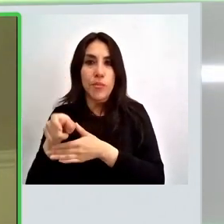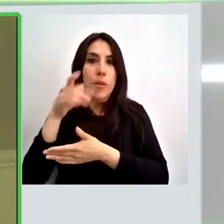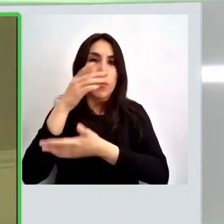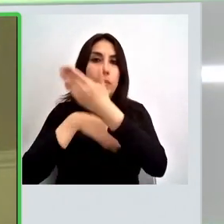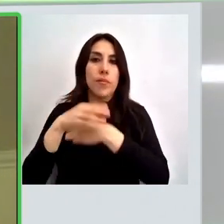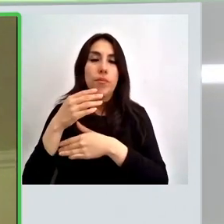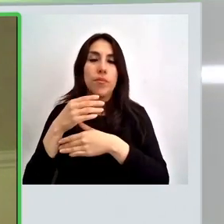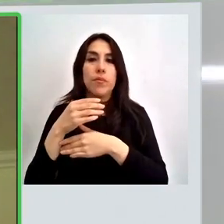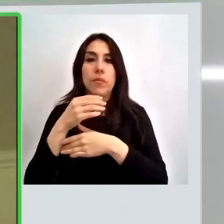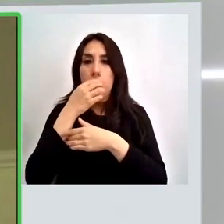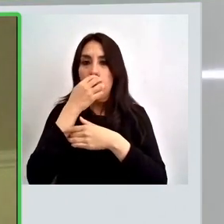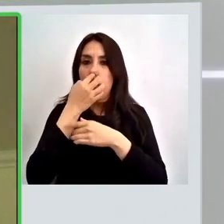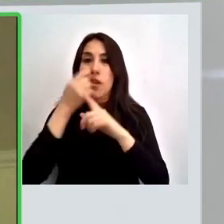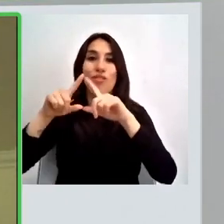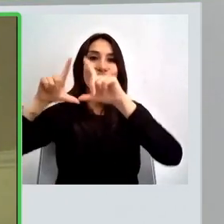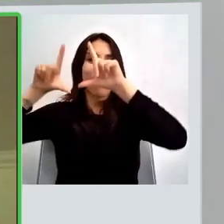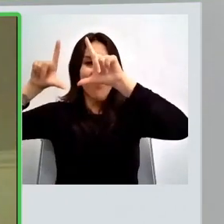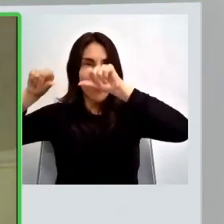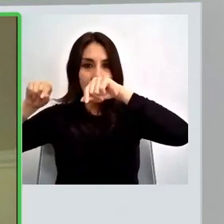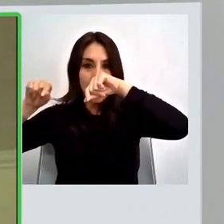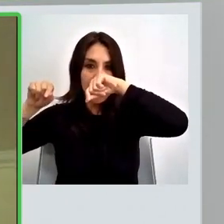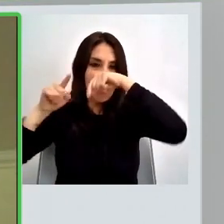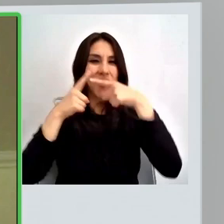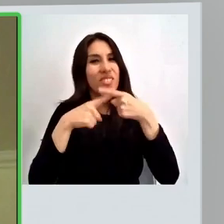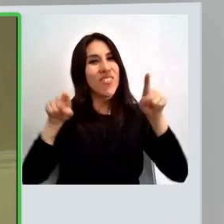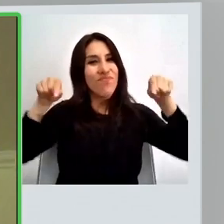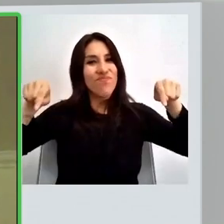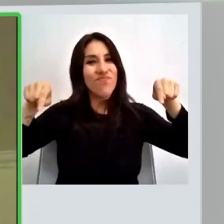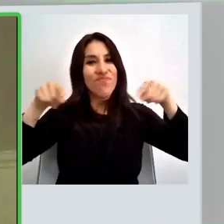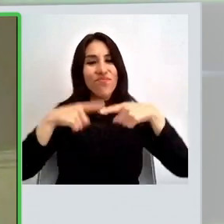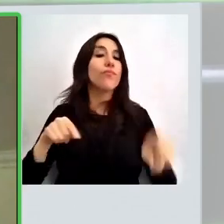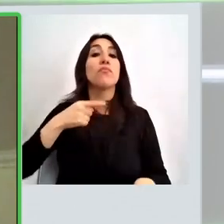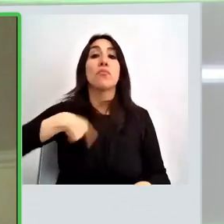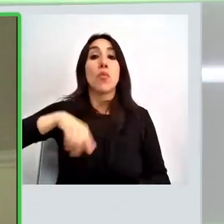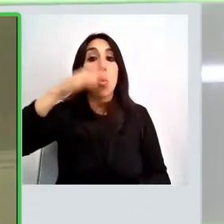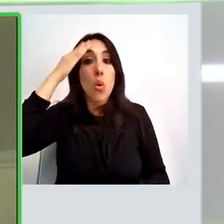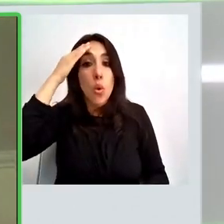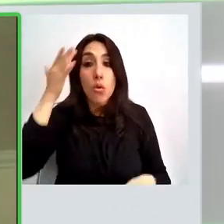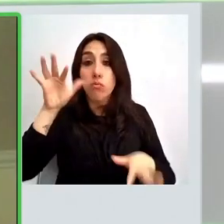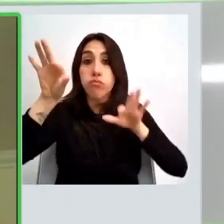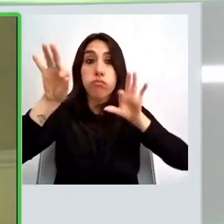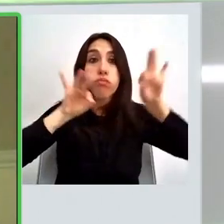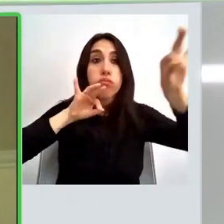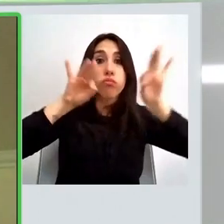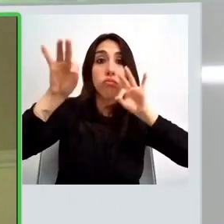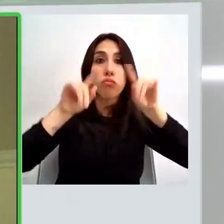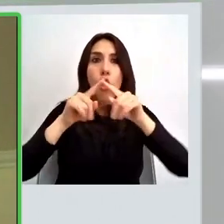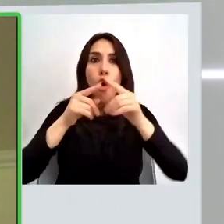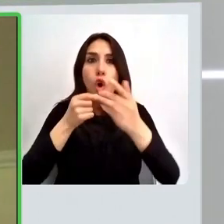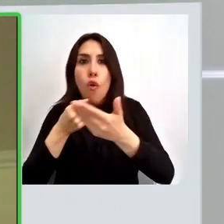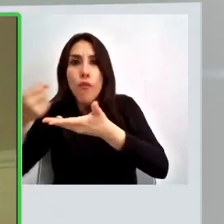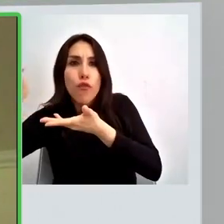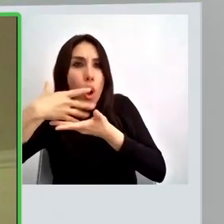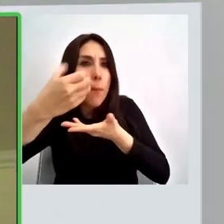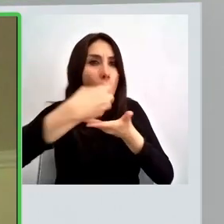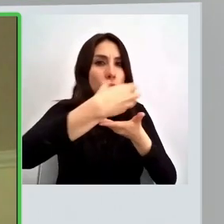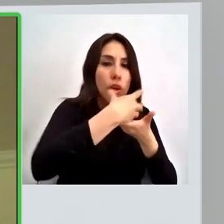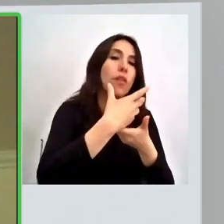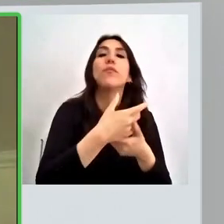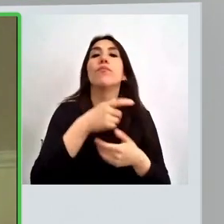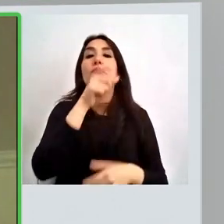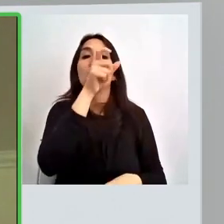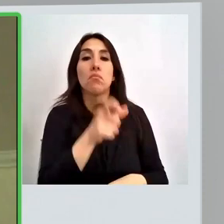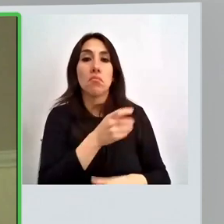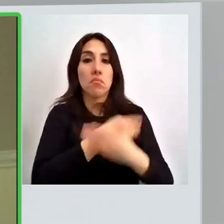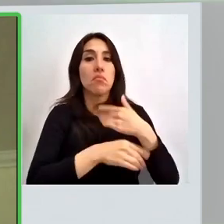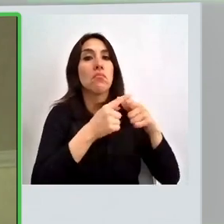the persons with disabilities, if given the right support, first, you have to reach out to the disability community,